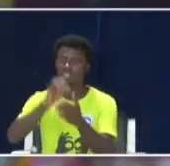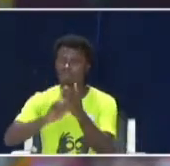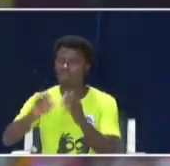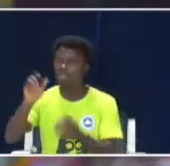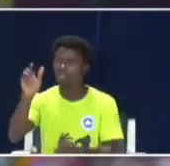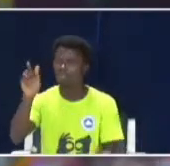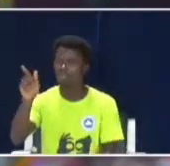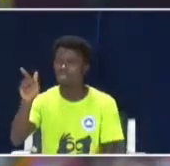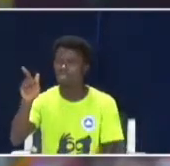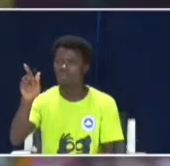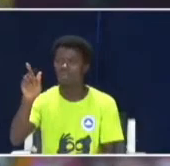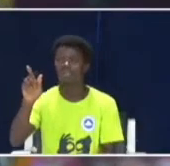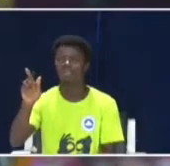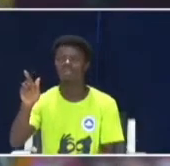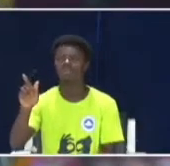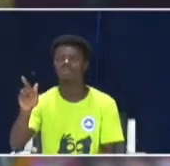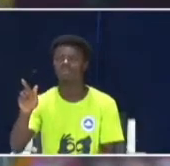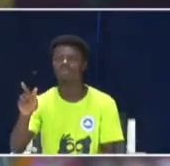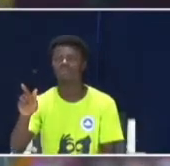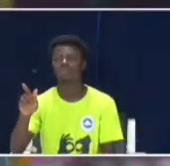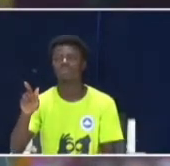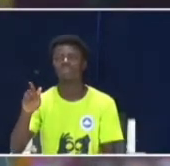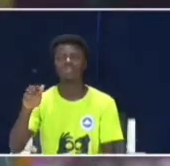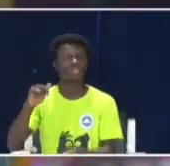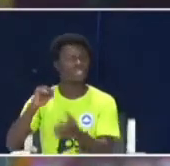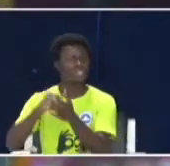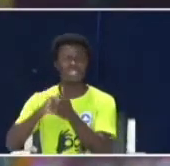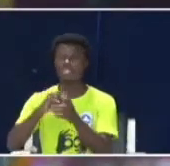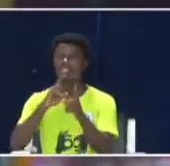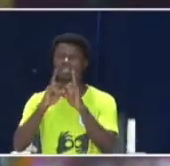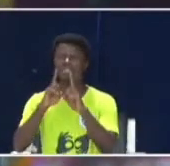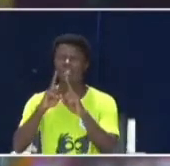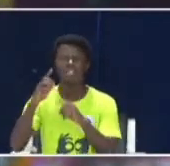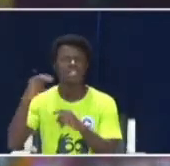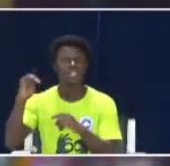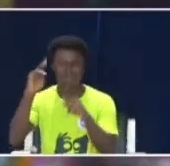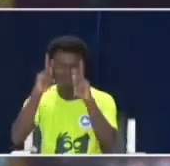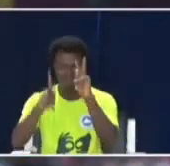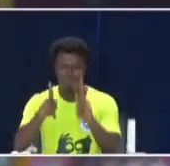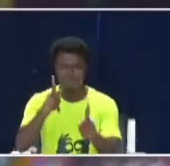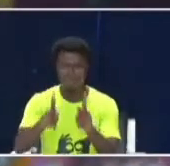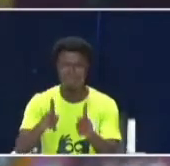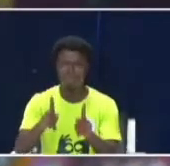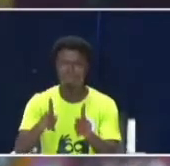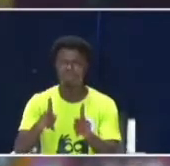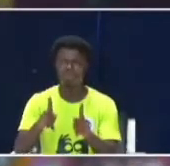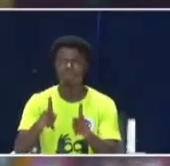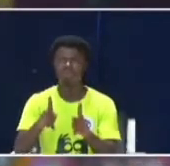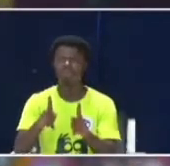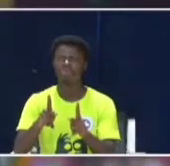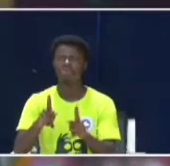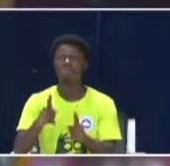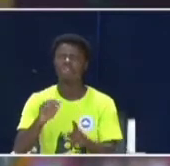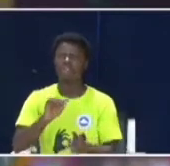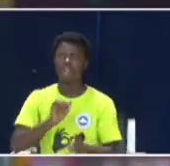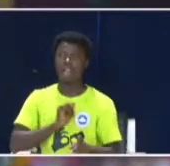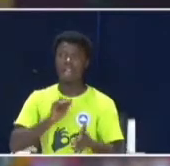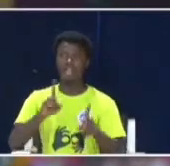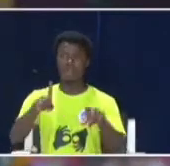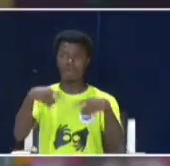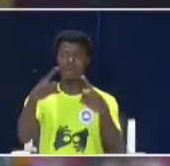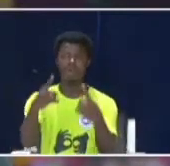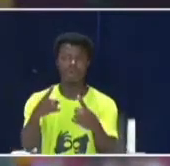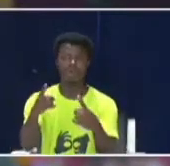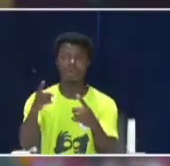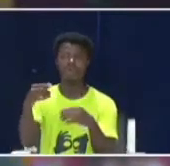ikokanlelogun, he said to his brethren, o so fun awon arakunrin re, I go fishing. Mo n